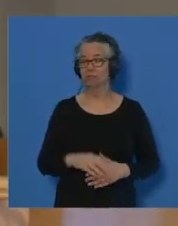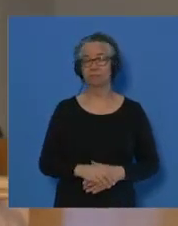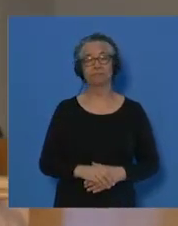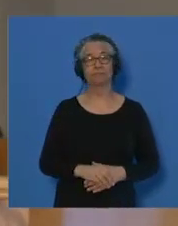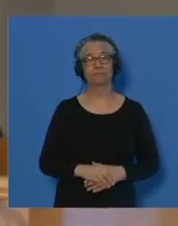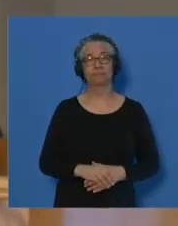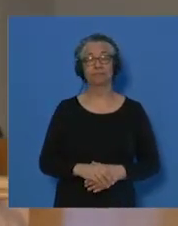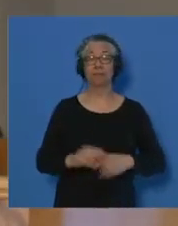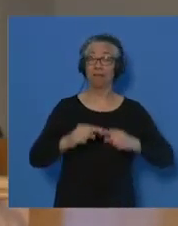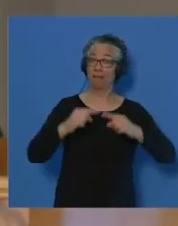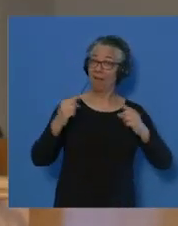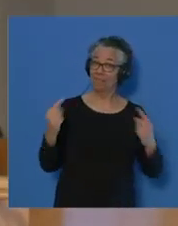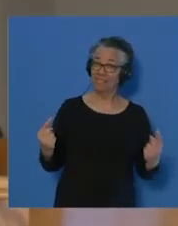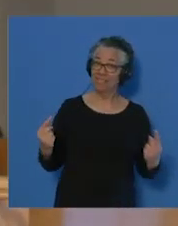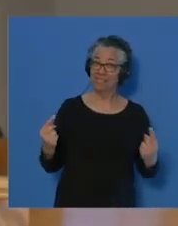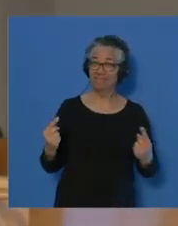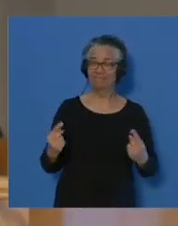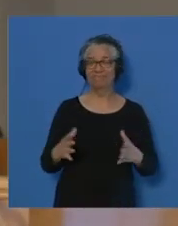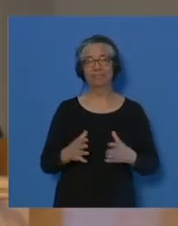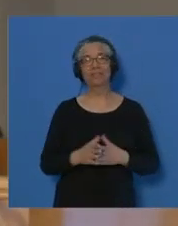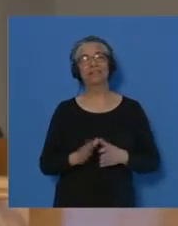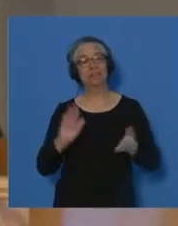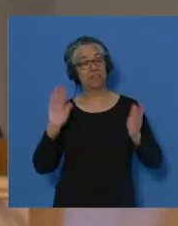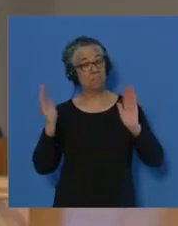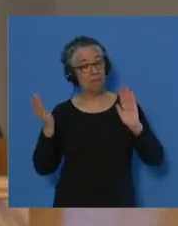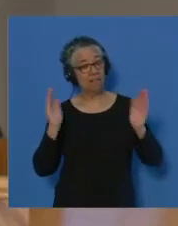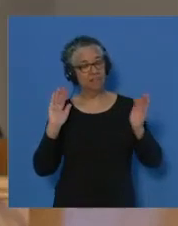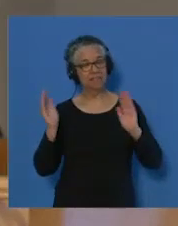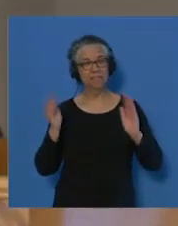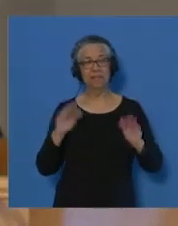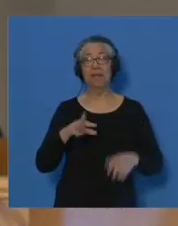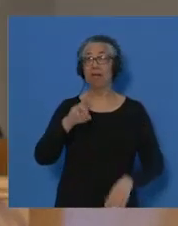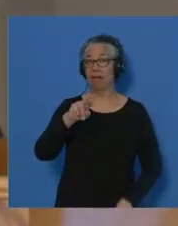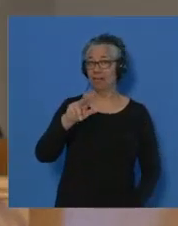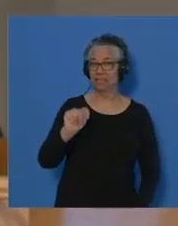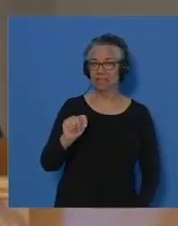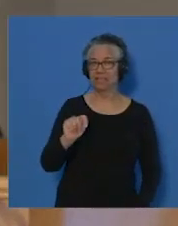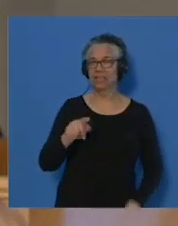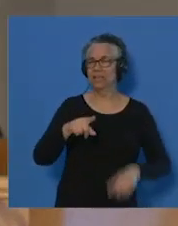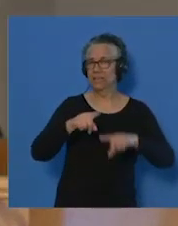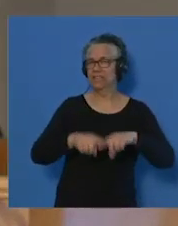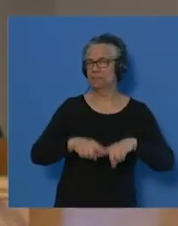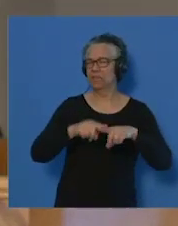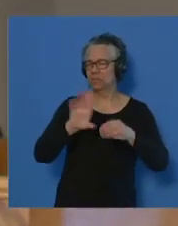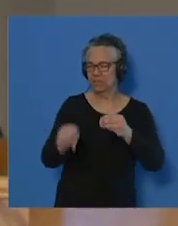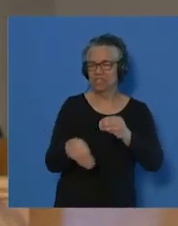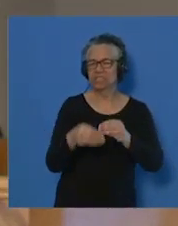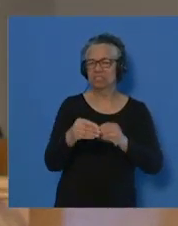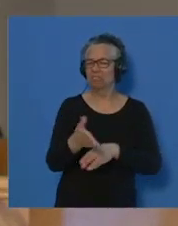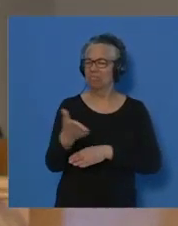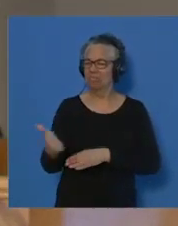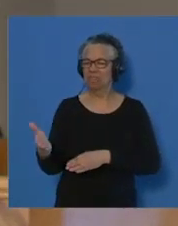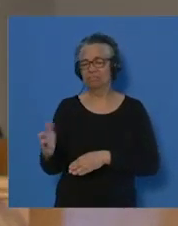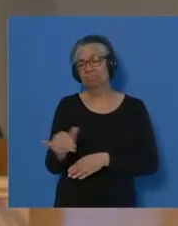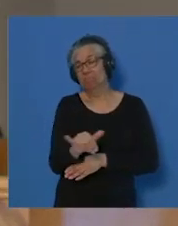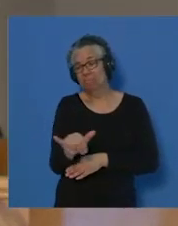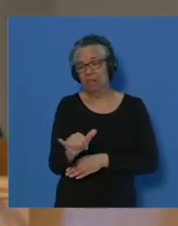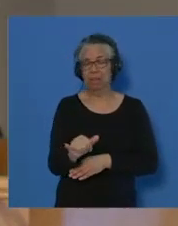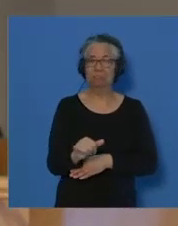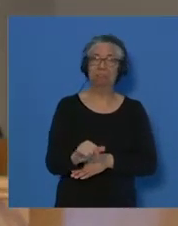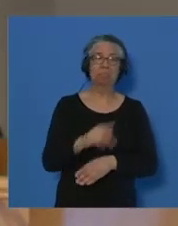In contrast, the real-time reproduction number, or the RT, depends on additional factors, including personal behaviors